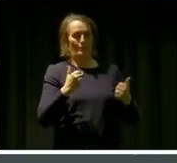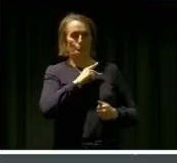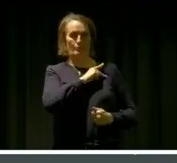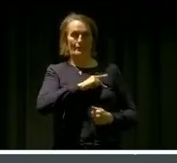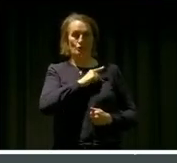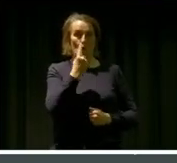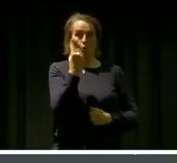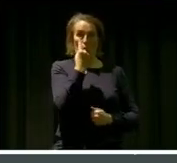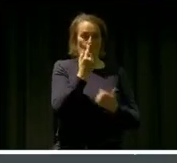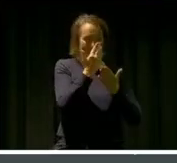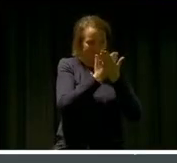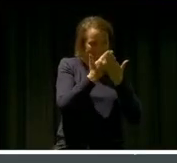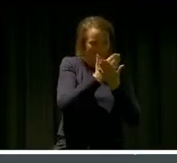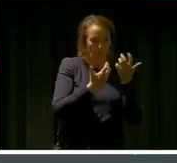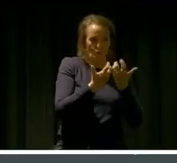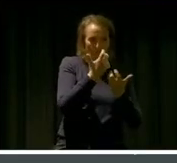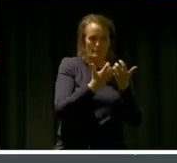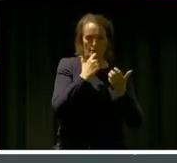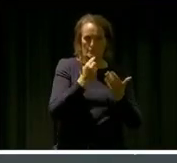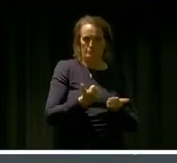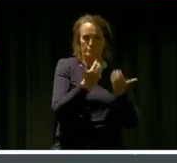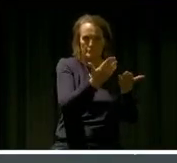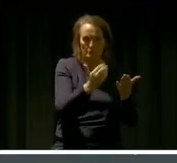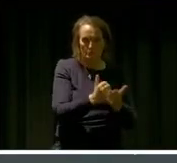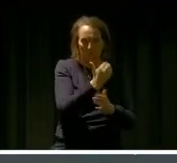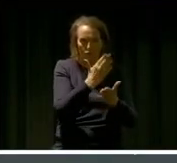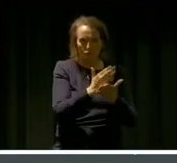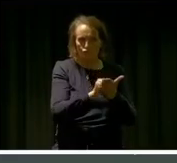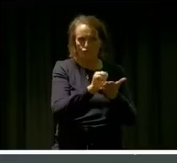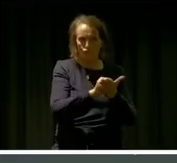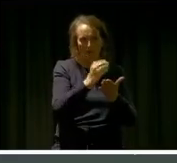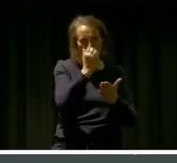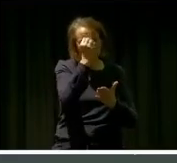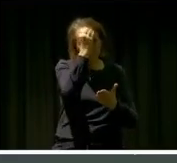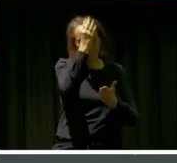current heart health considerations that exist.